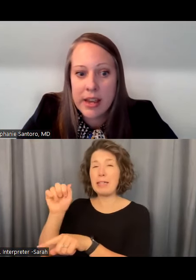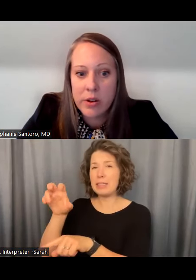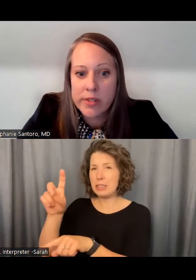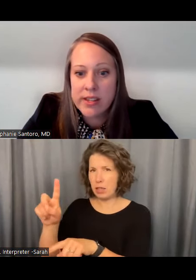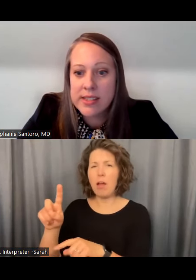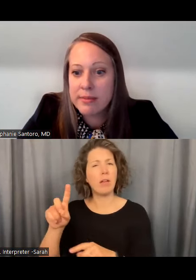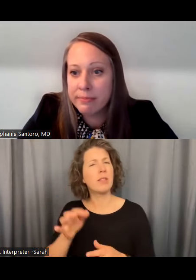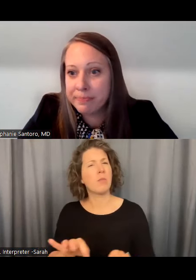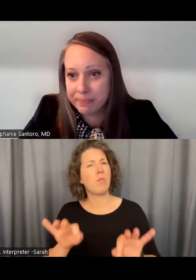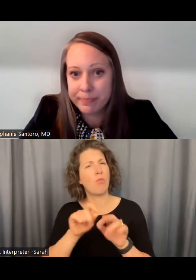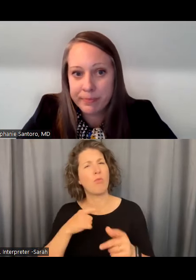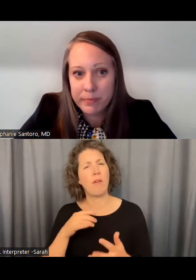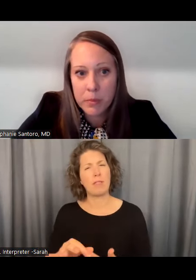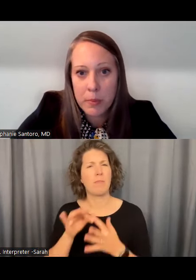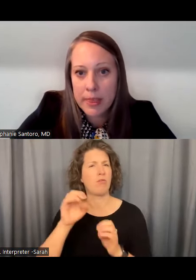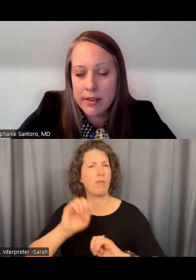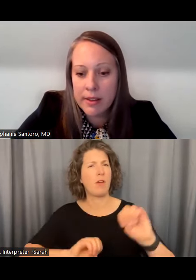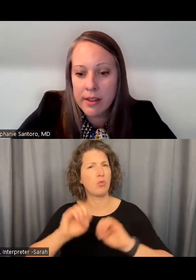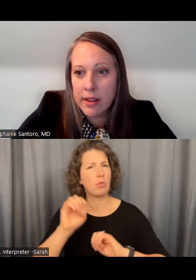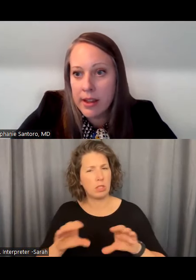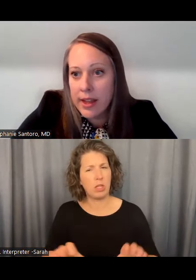that diagnosis.